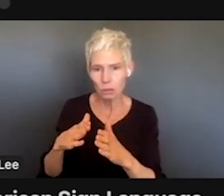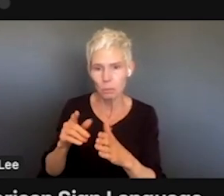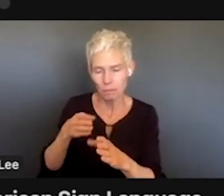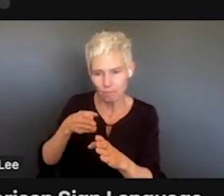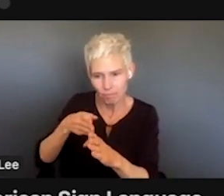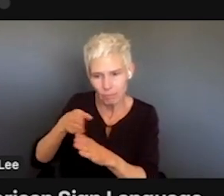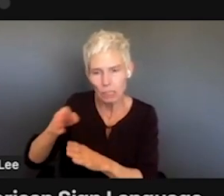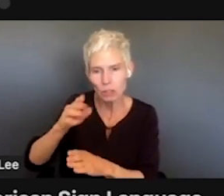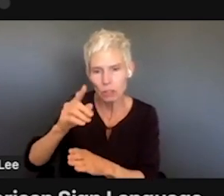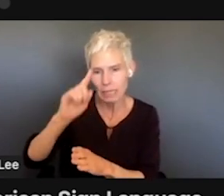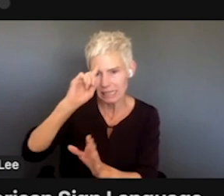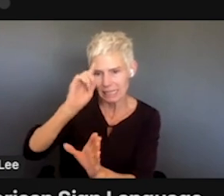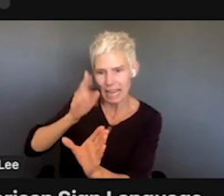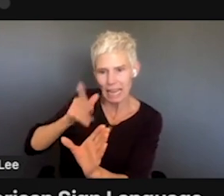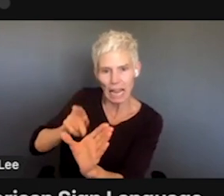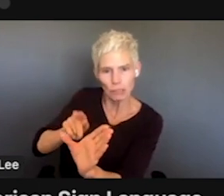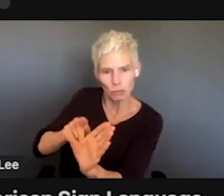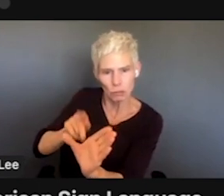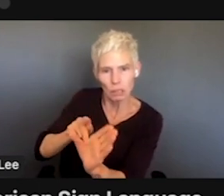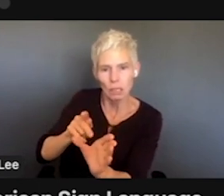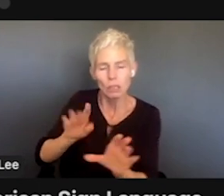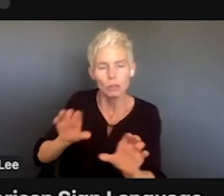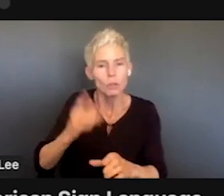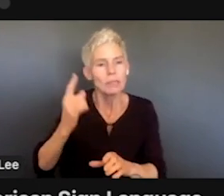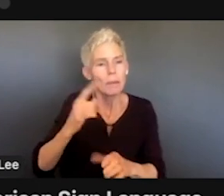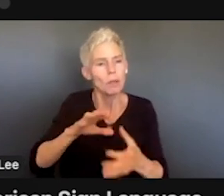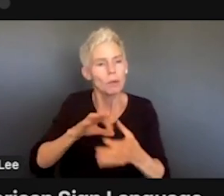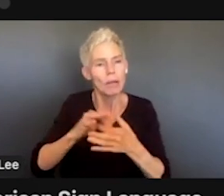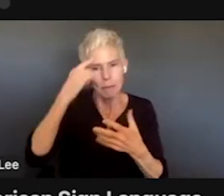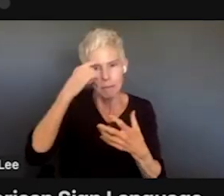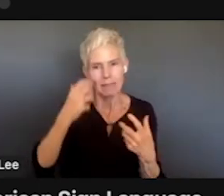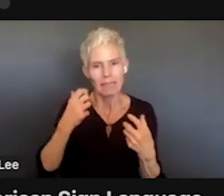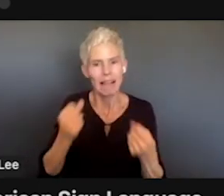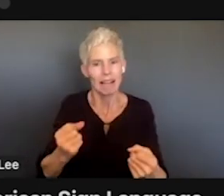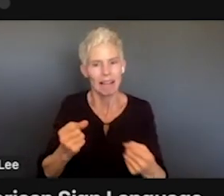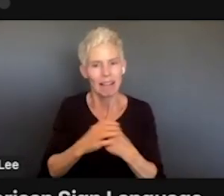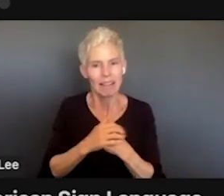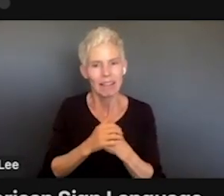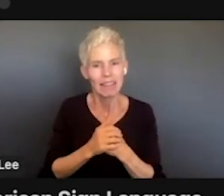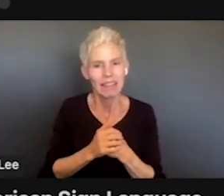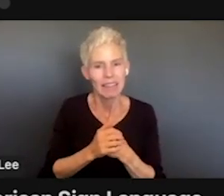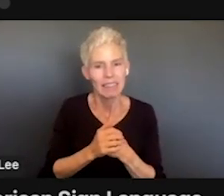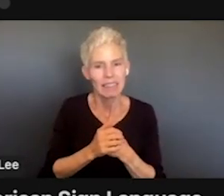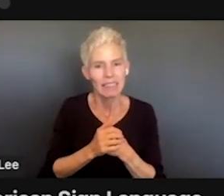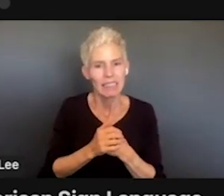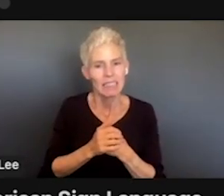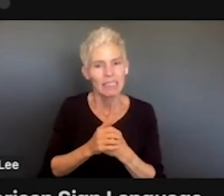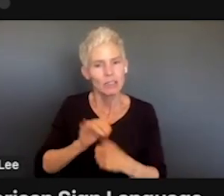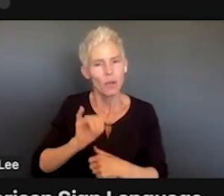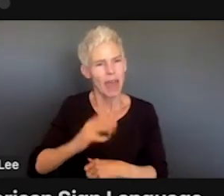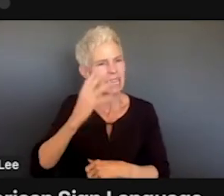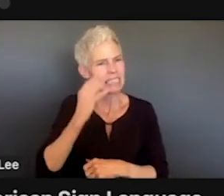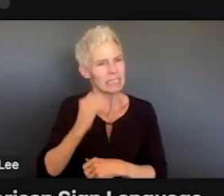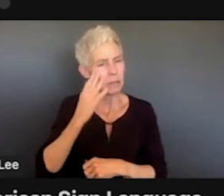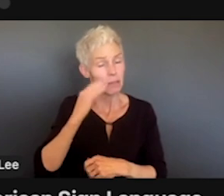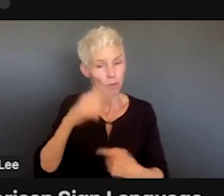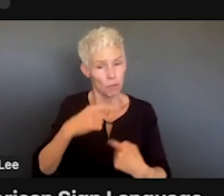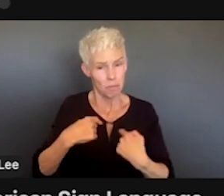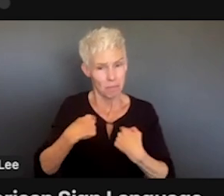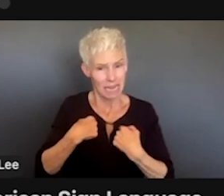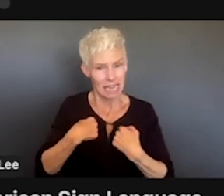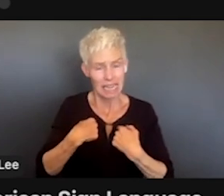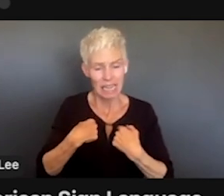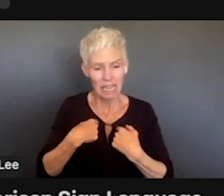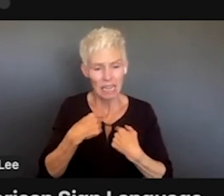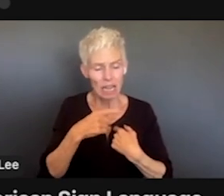do something in mental health. So that the experience, though, that our loved